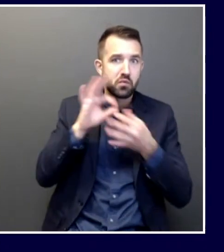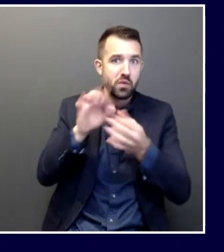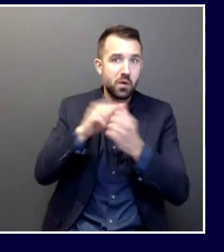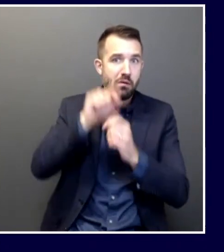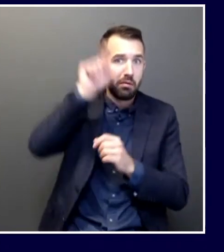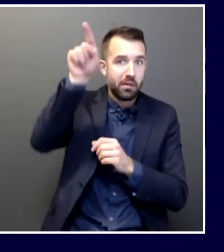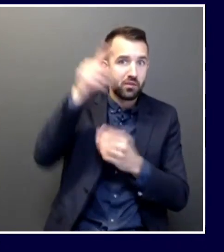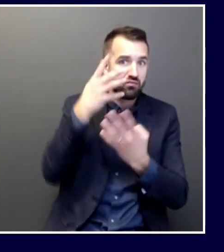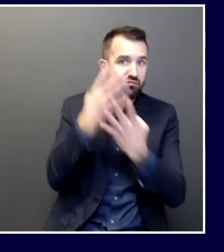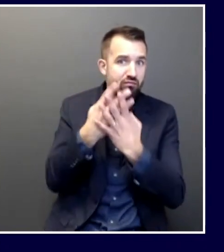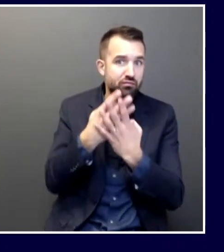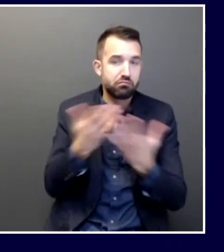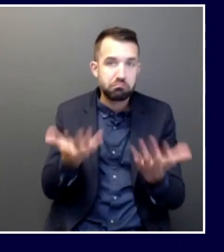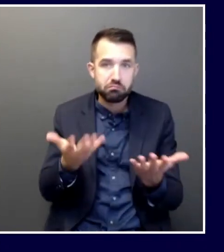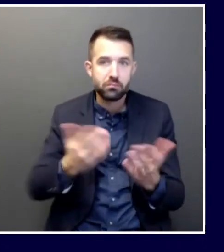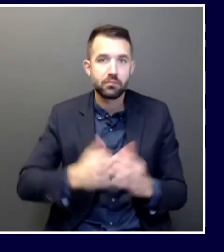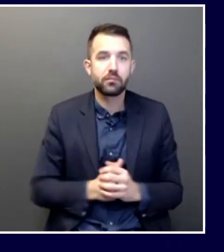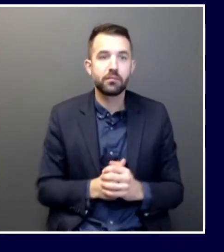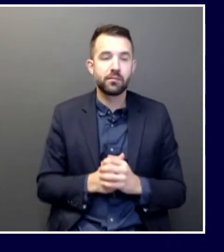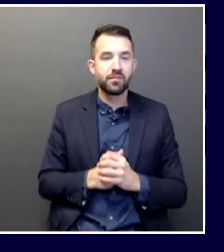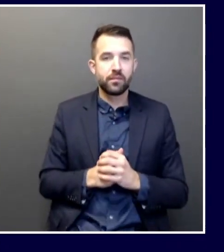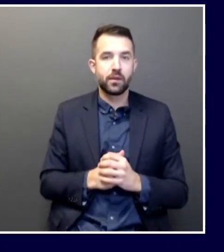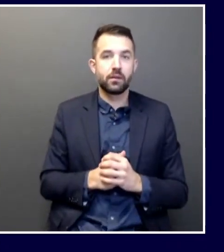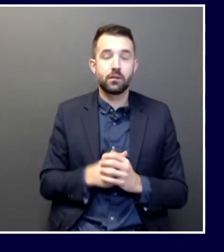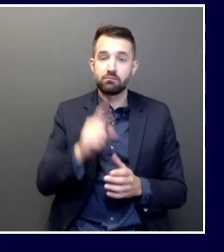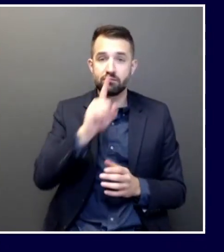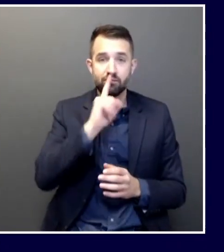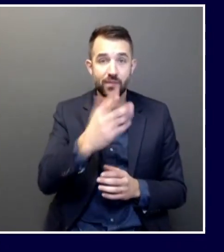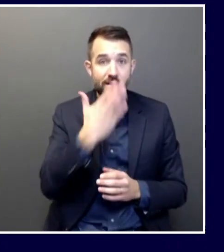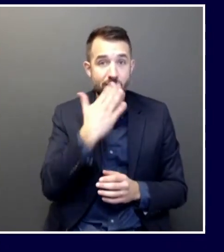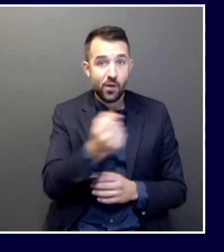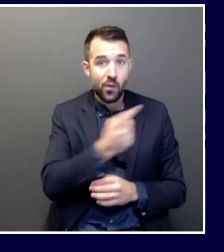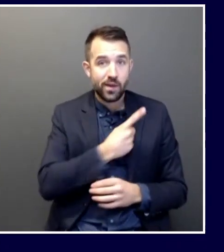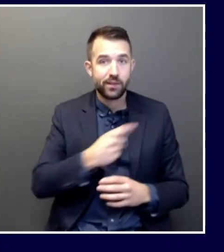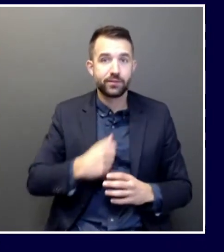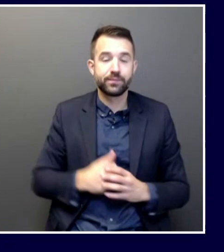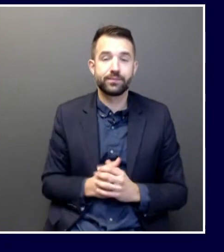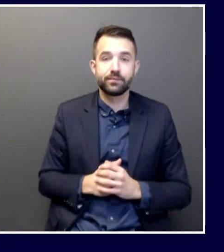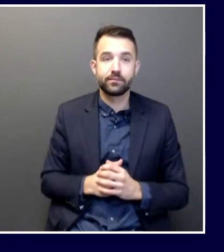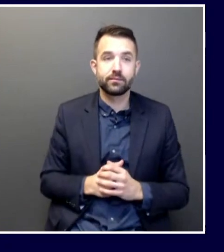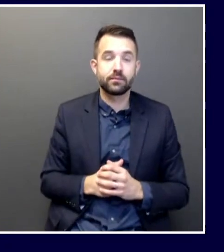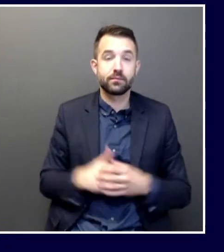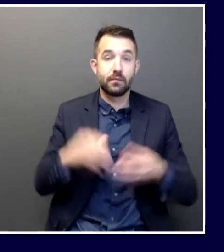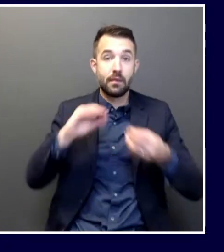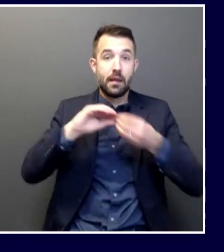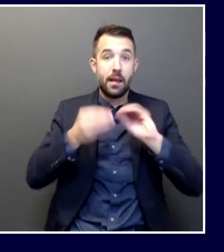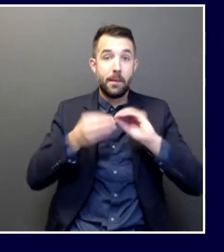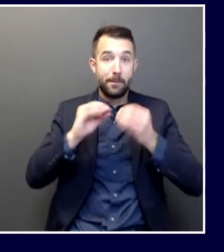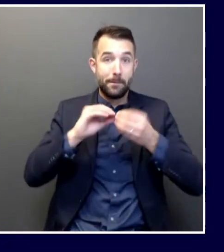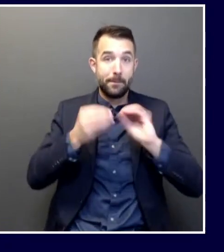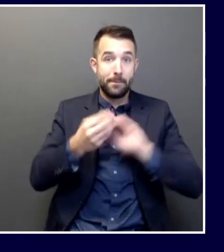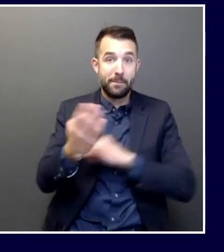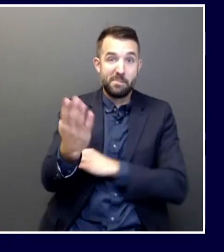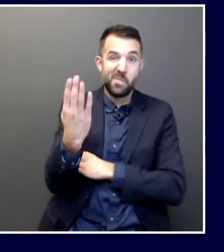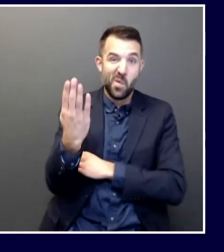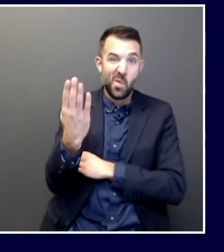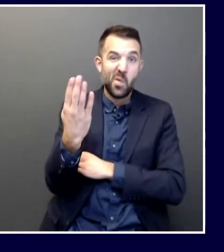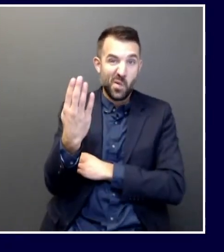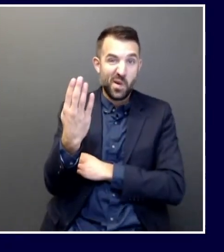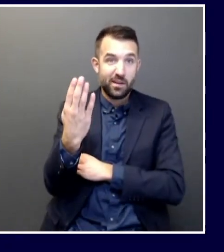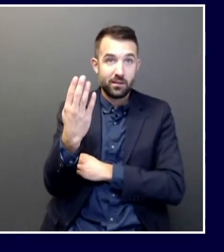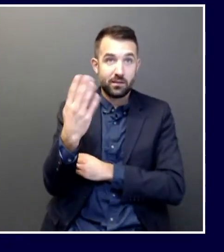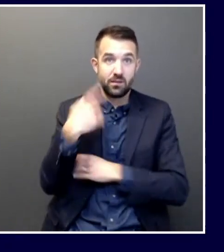yeah. Sure, thanks, Corey. Here's what we have in terms of numbers right now. As of this morning, we were aware of a total